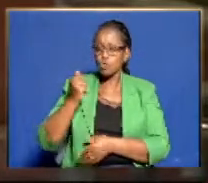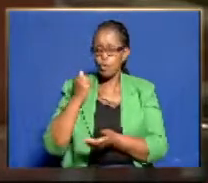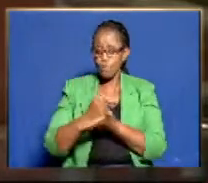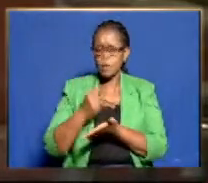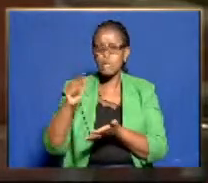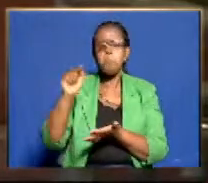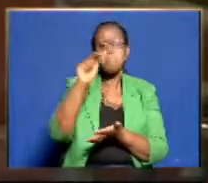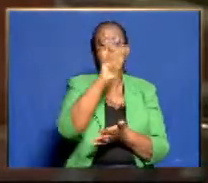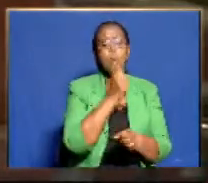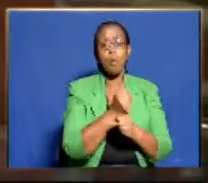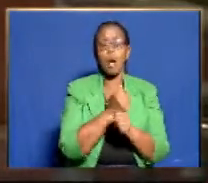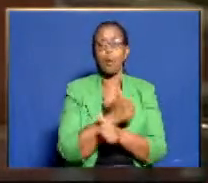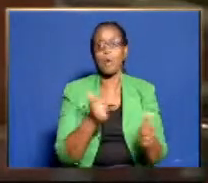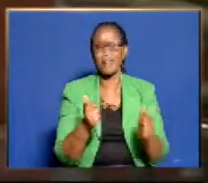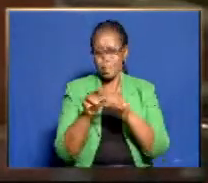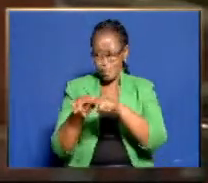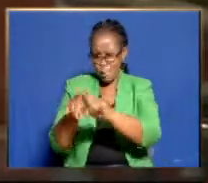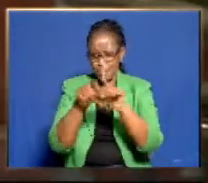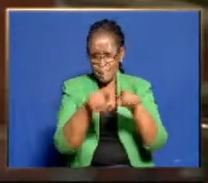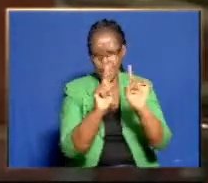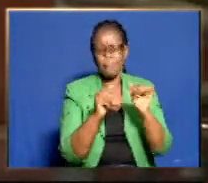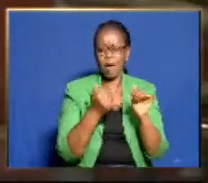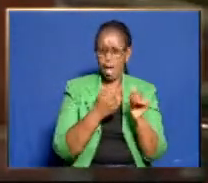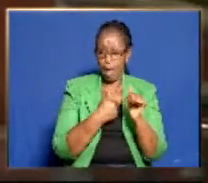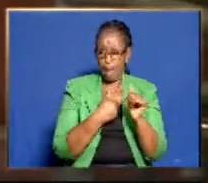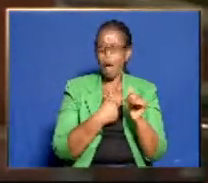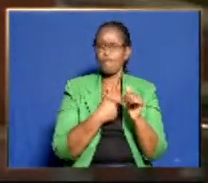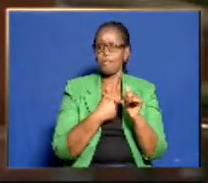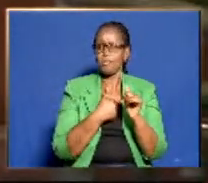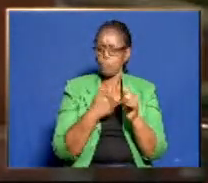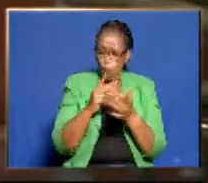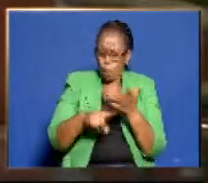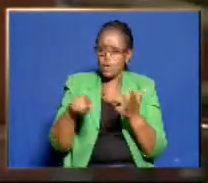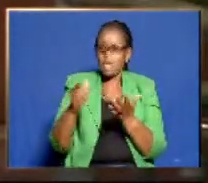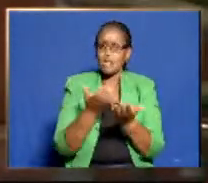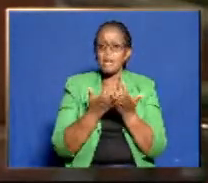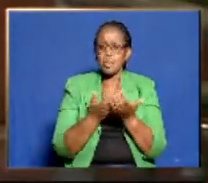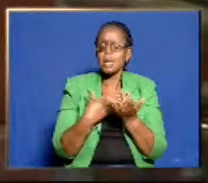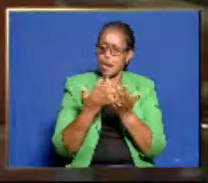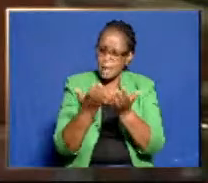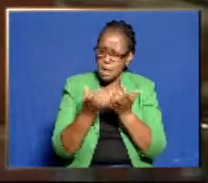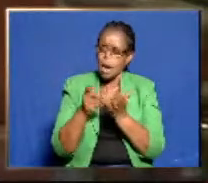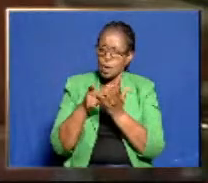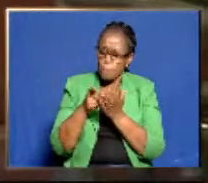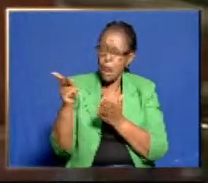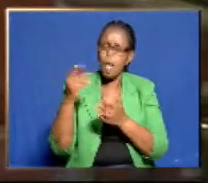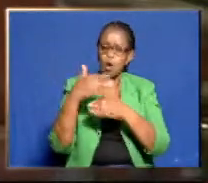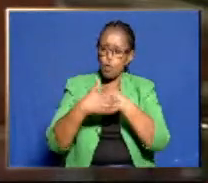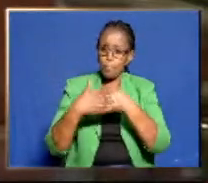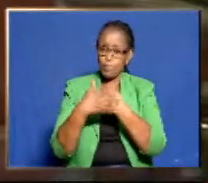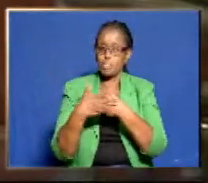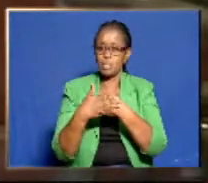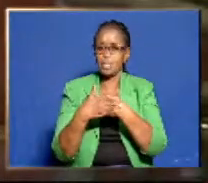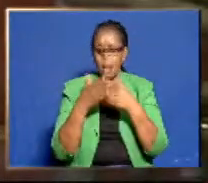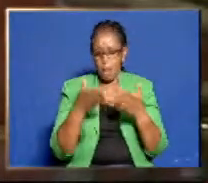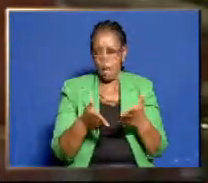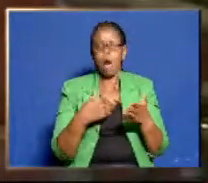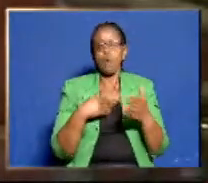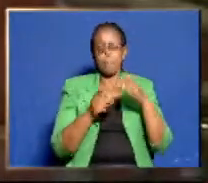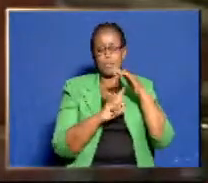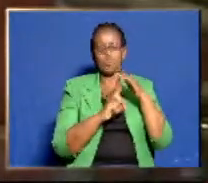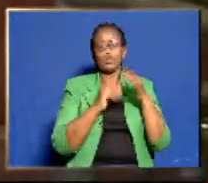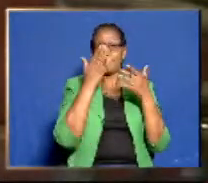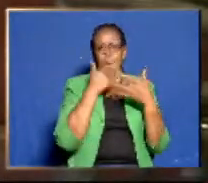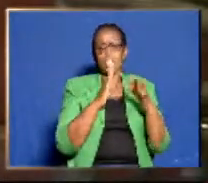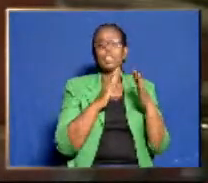the infrastructure that is needed, that is purchasing of computers, so that now the ministry has been able to digitize Nairobi and its